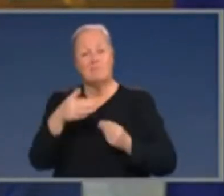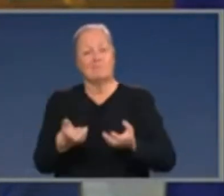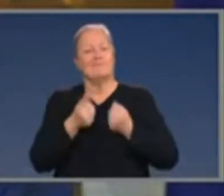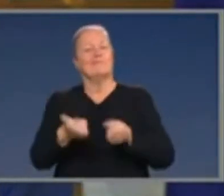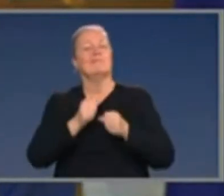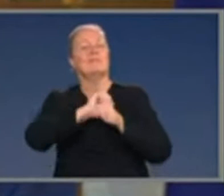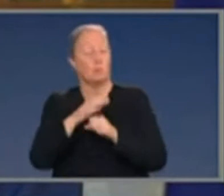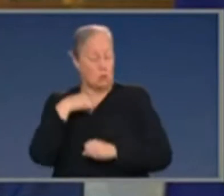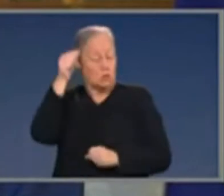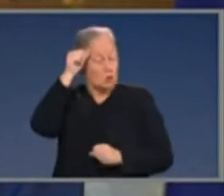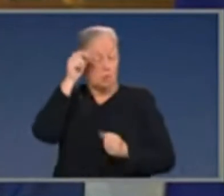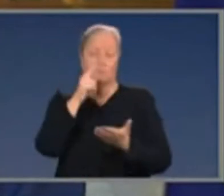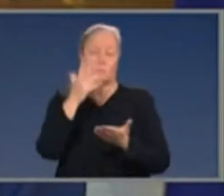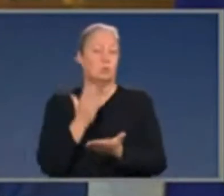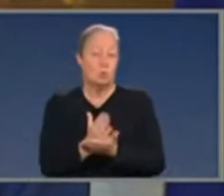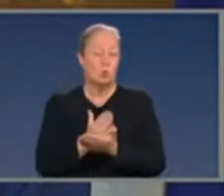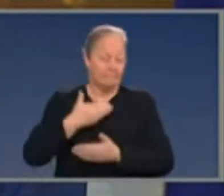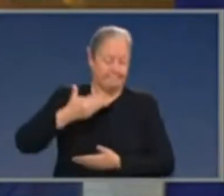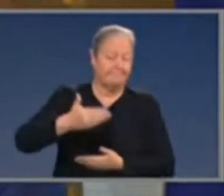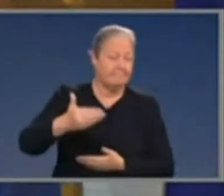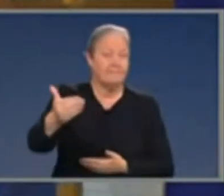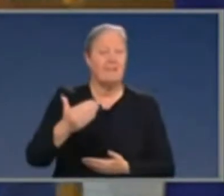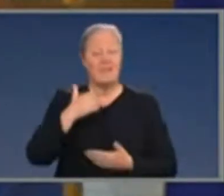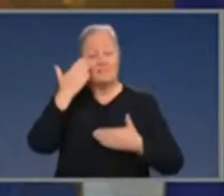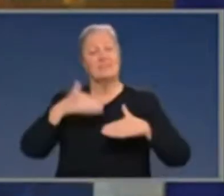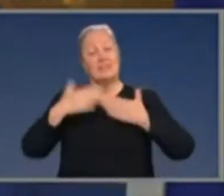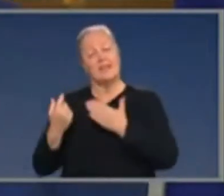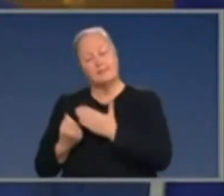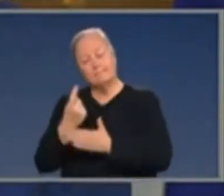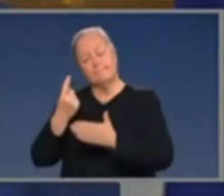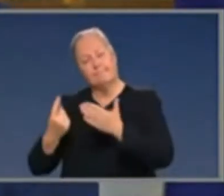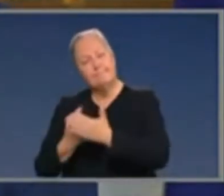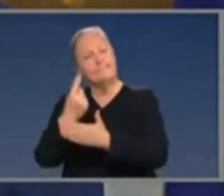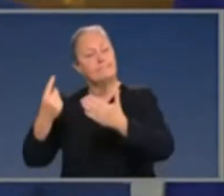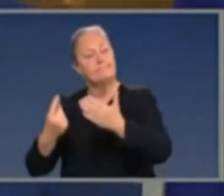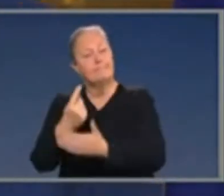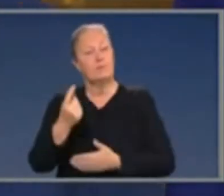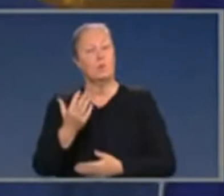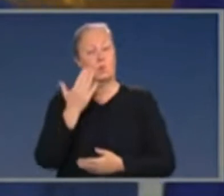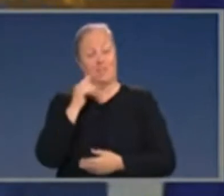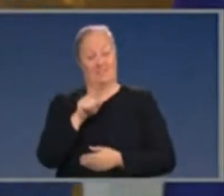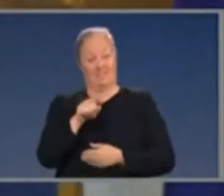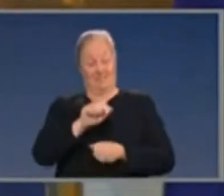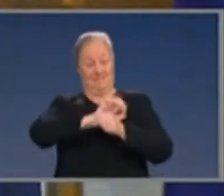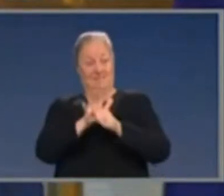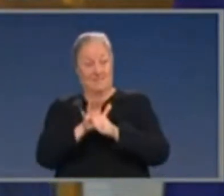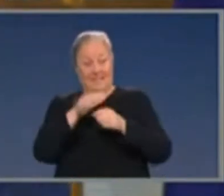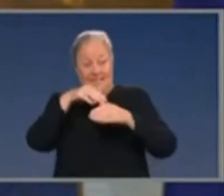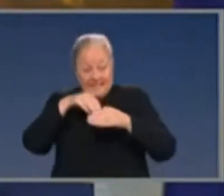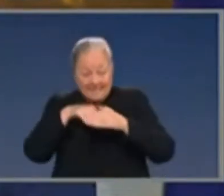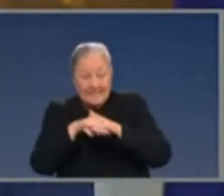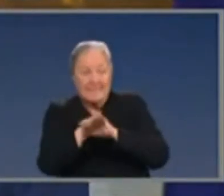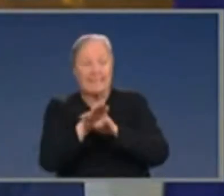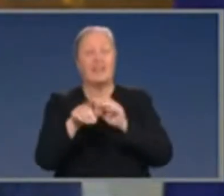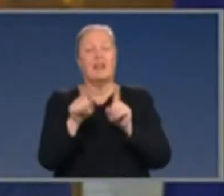certainty. We will see deaths every day, and that is a tragedy. This virus, once it gets into many frail elderly people,